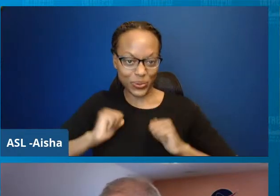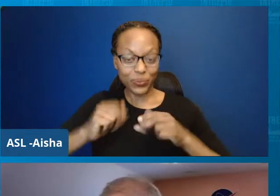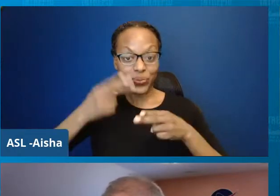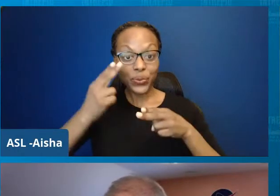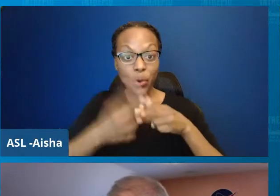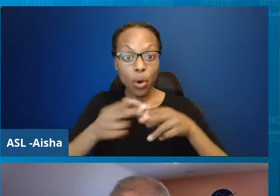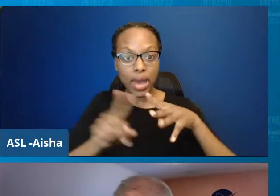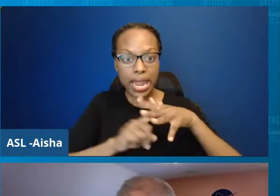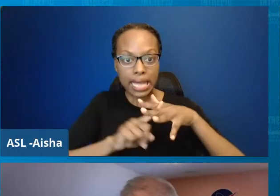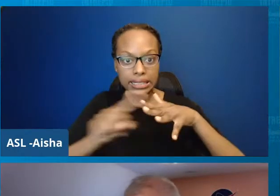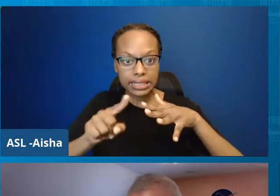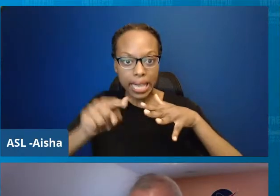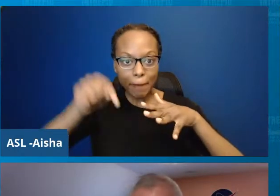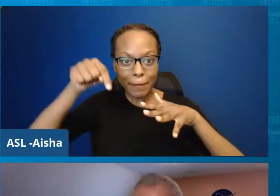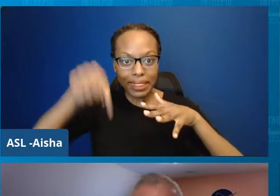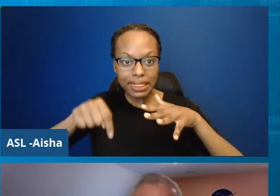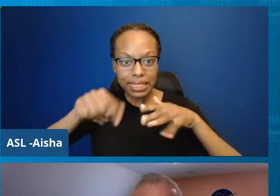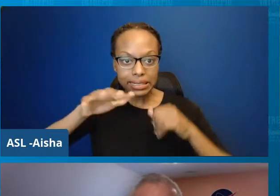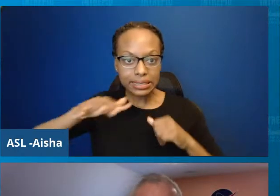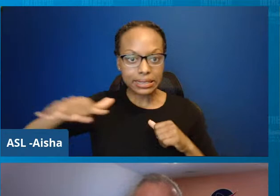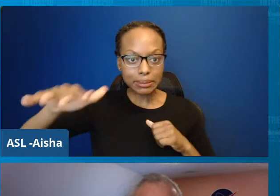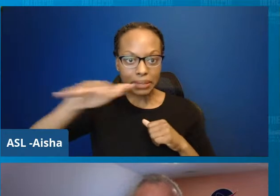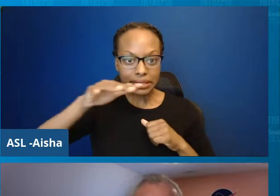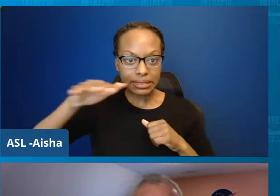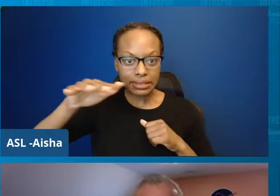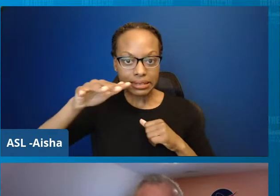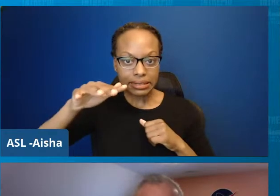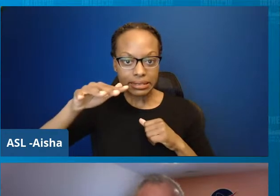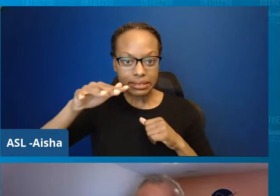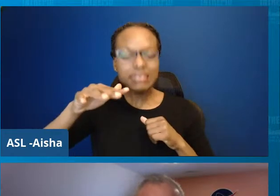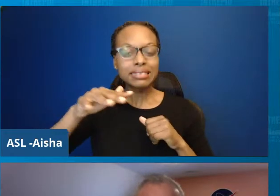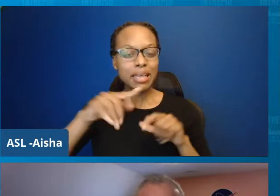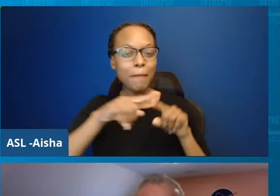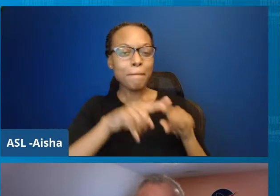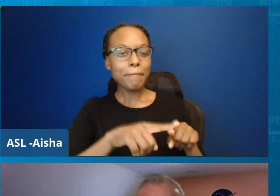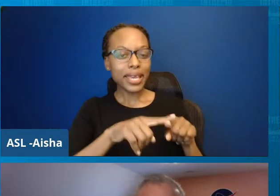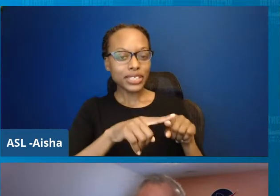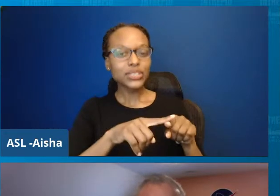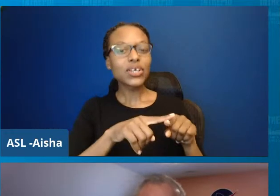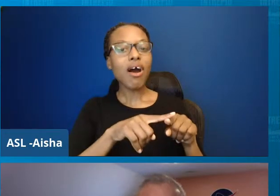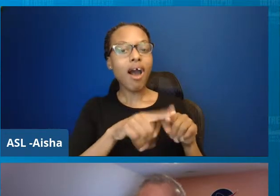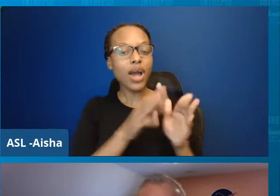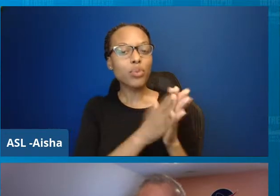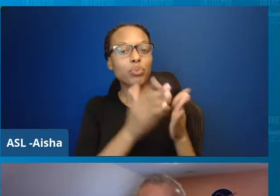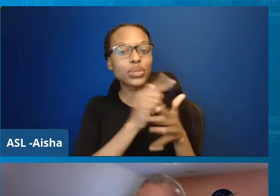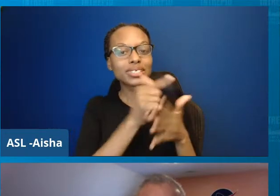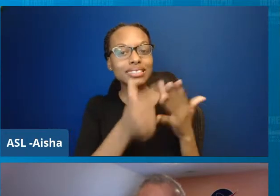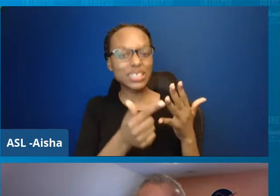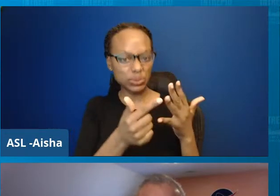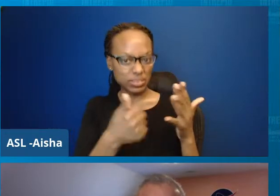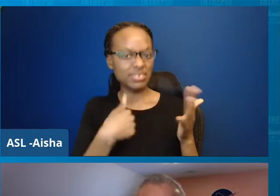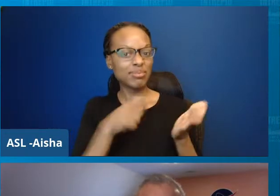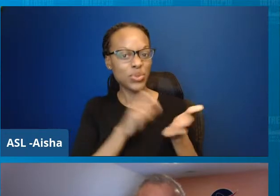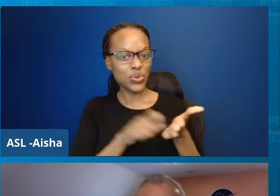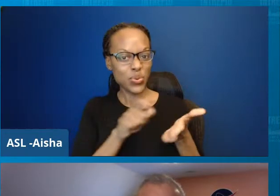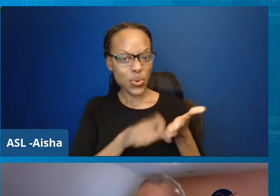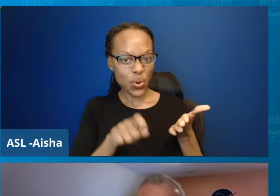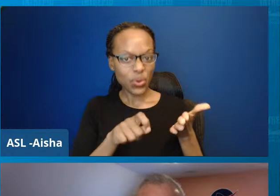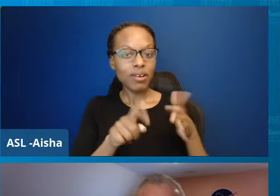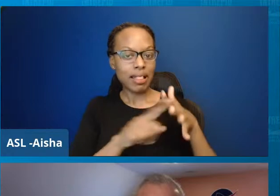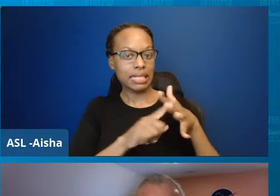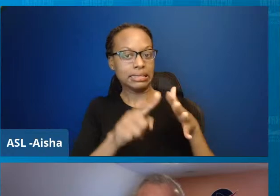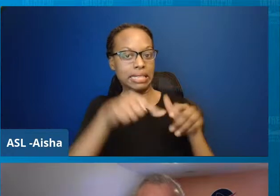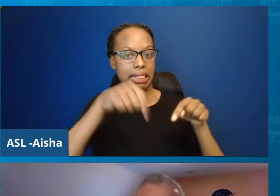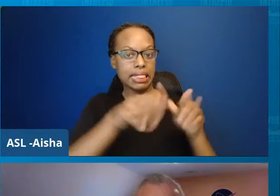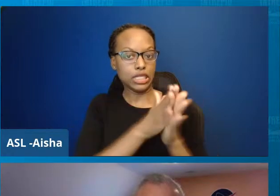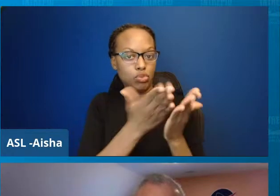Escape This Space. It's based on the Penguin Random House book series by me, Bill Doyle, and it's Escape This Book,